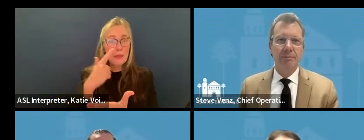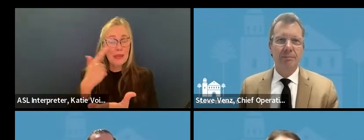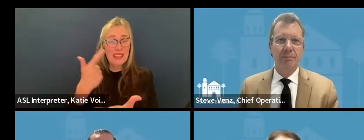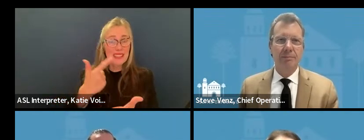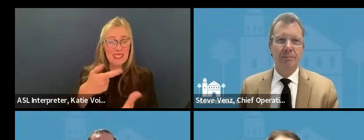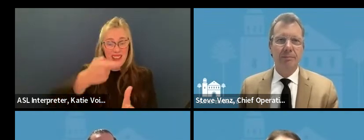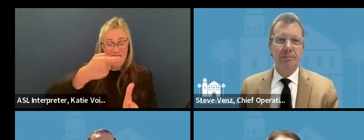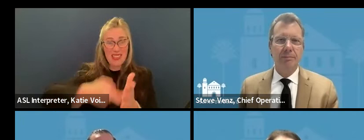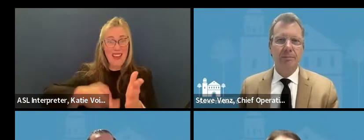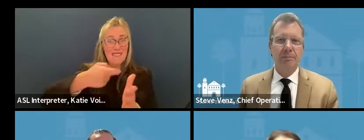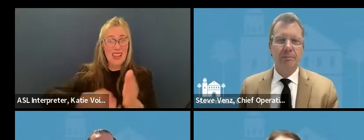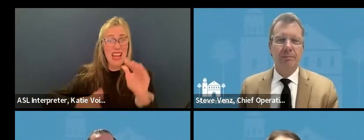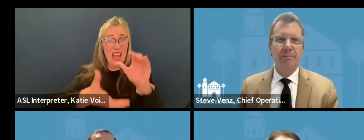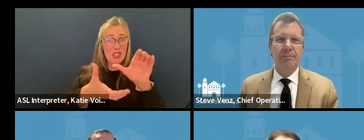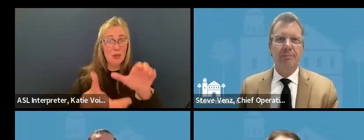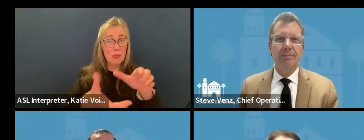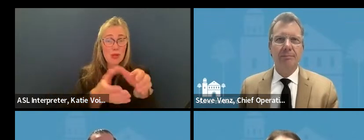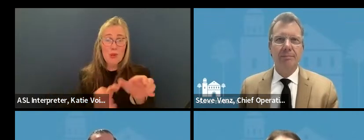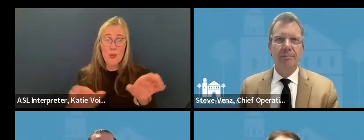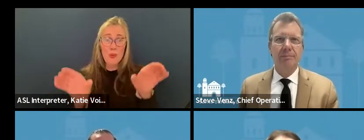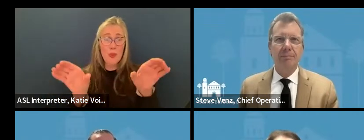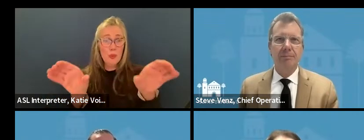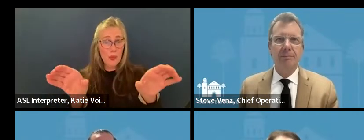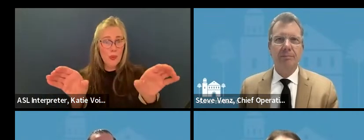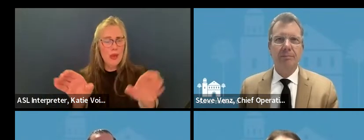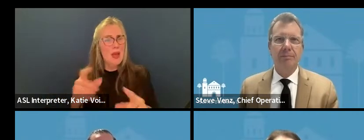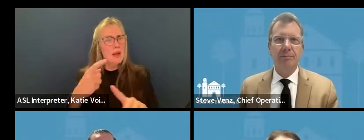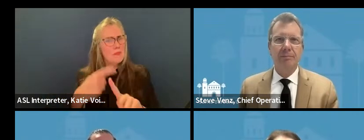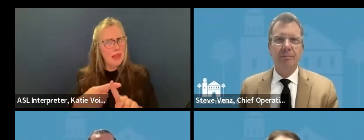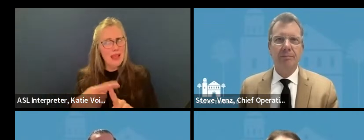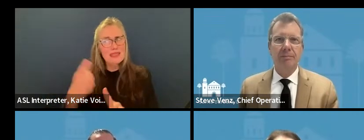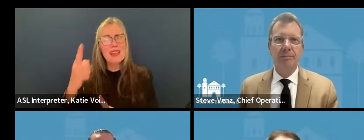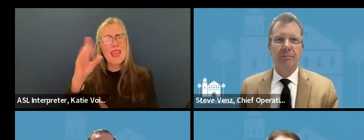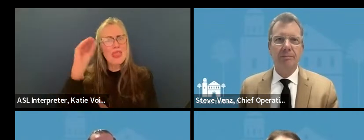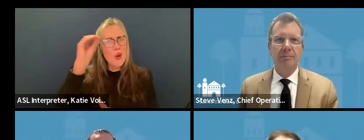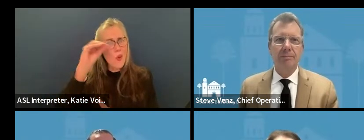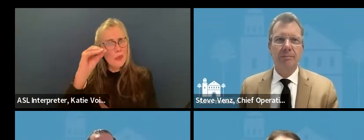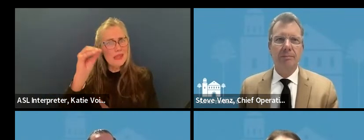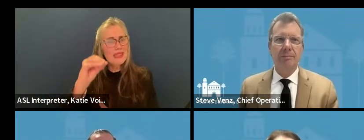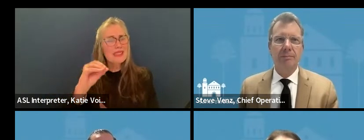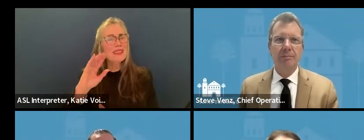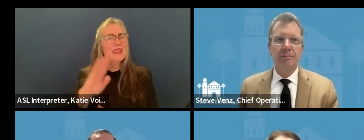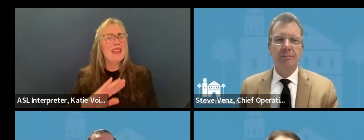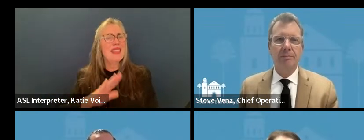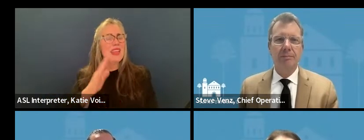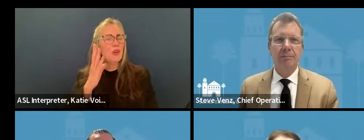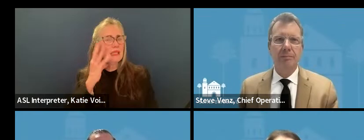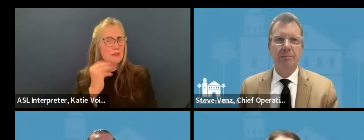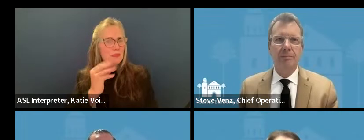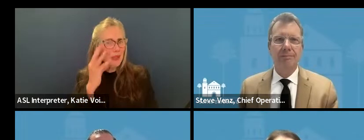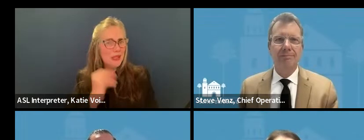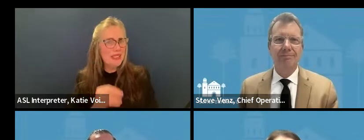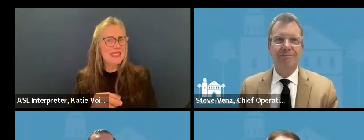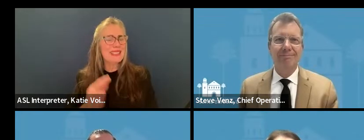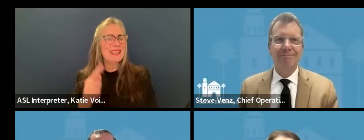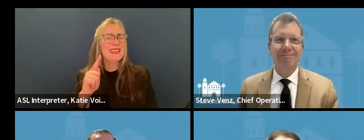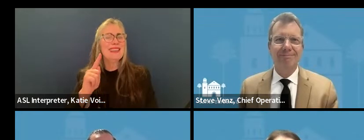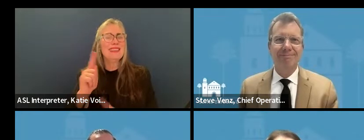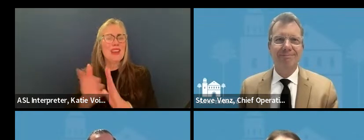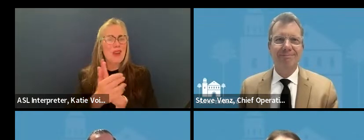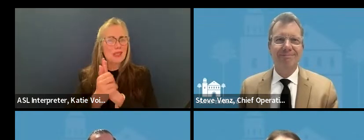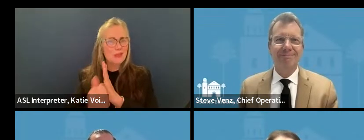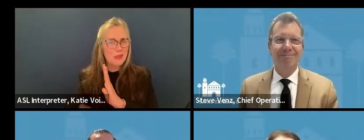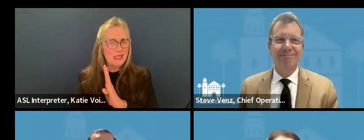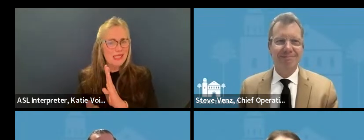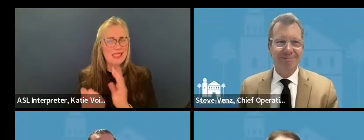their opinion, their expertise, and their suggestions of what to do next. So thank you. And the question, any